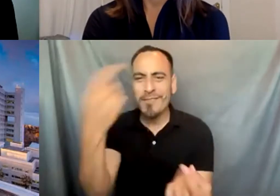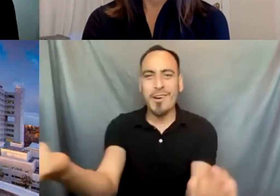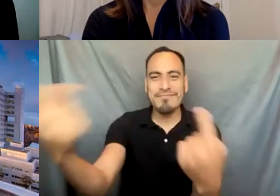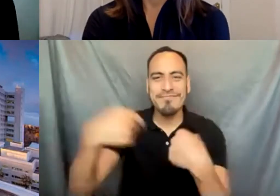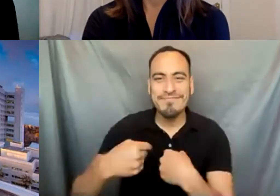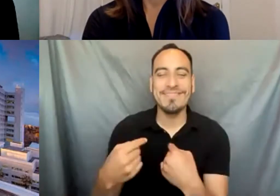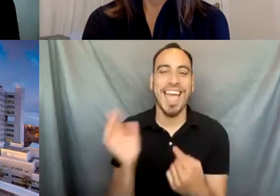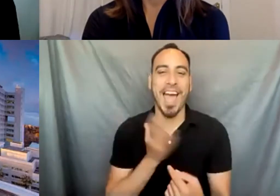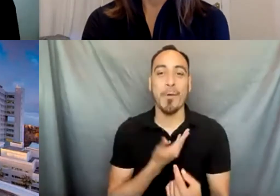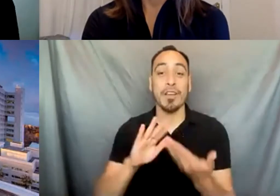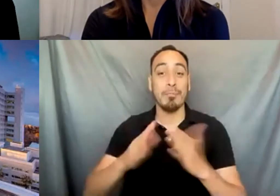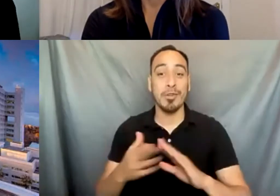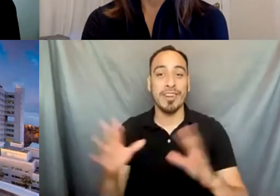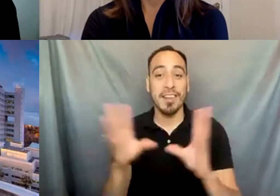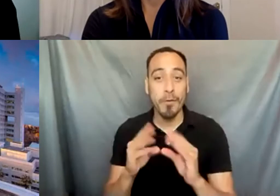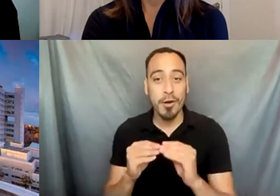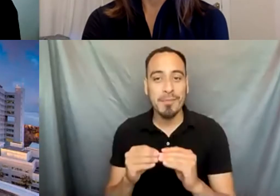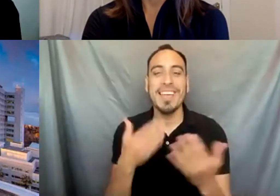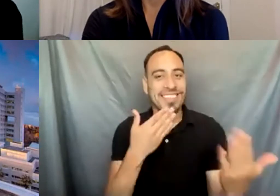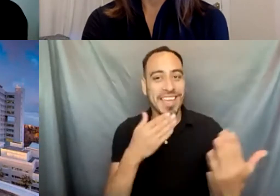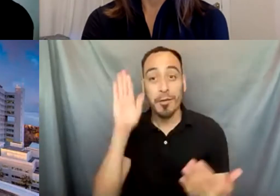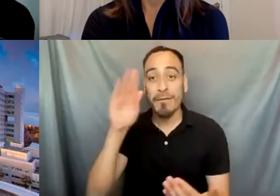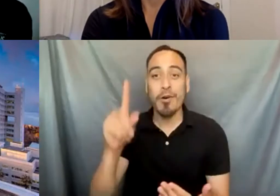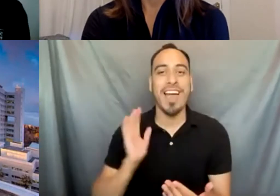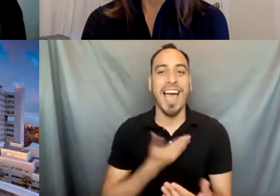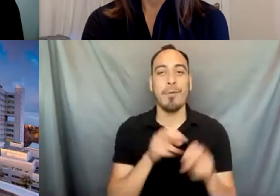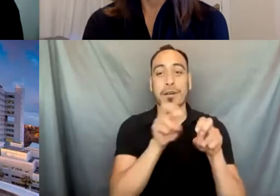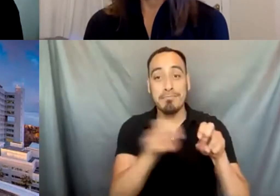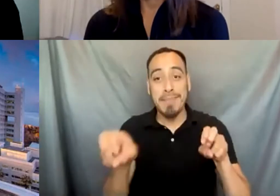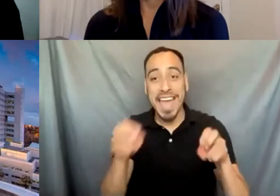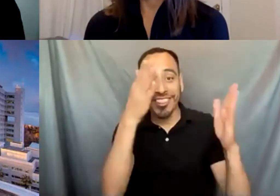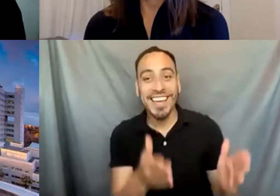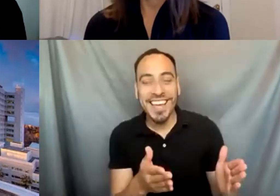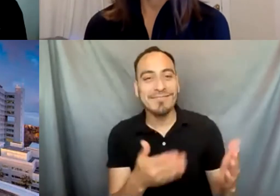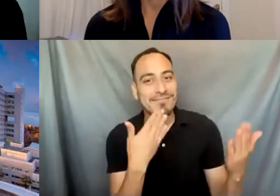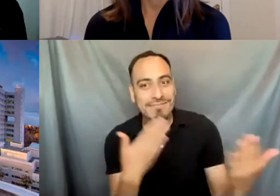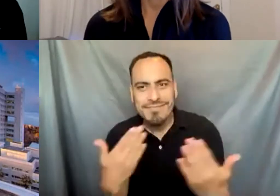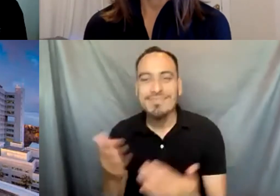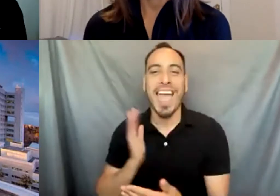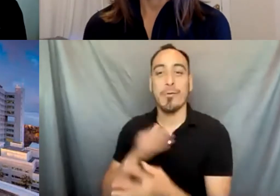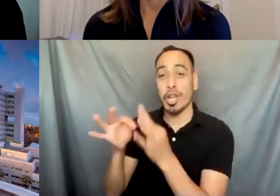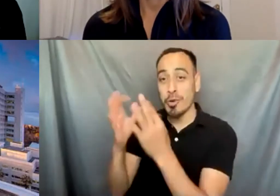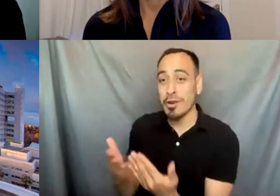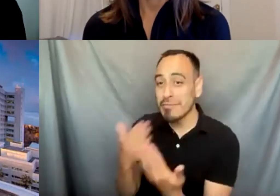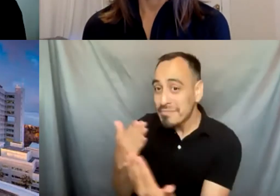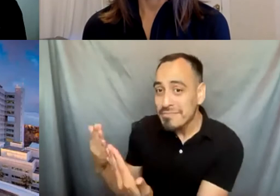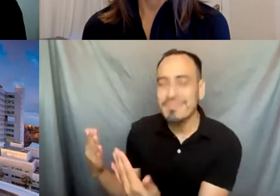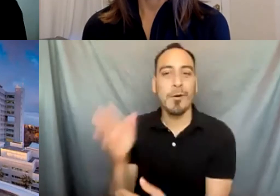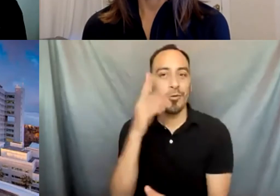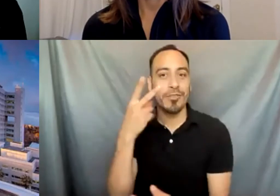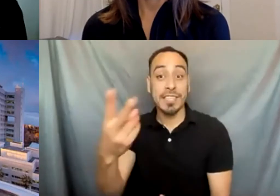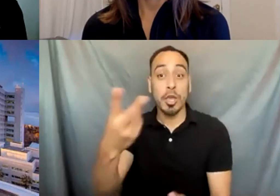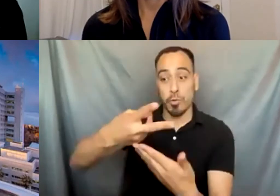say thank you to our wonderful panelists and interpreters for tonight. We will see you in 2 weeks. We will upload this